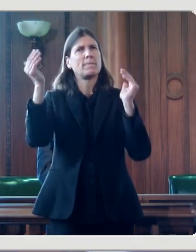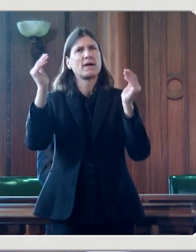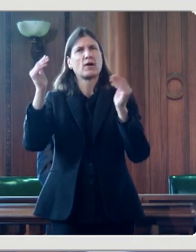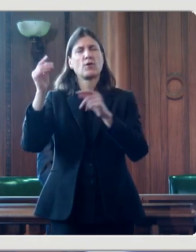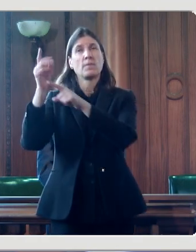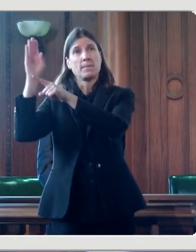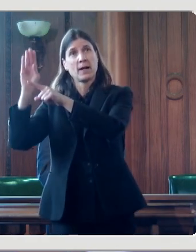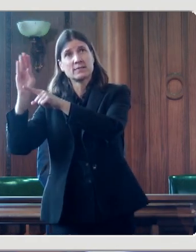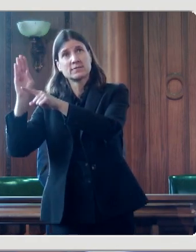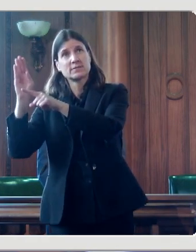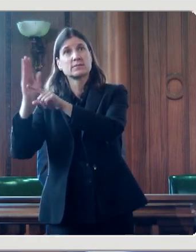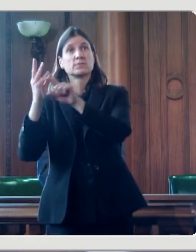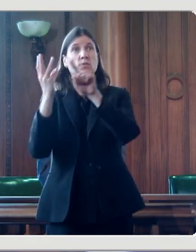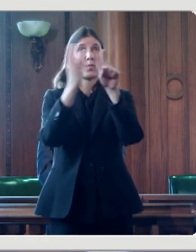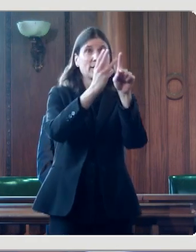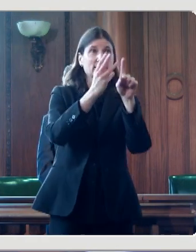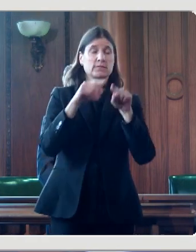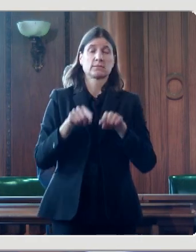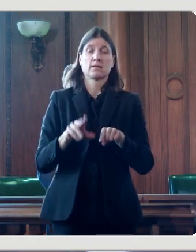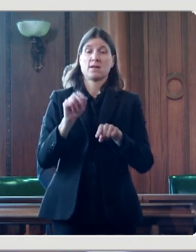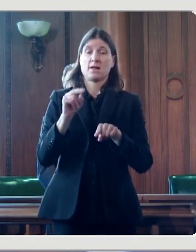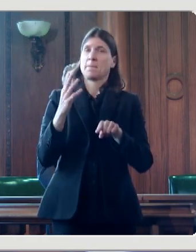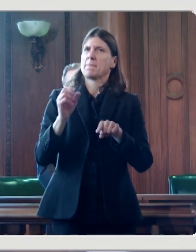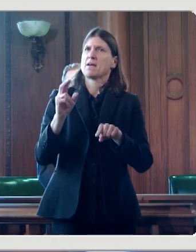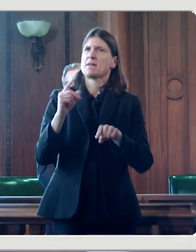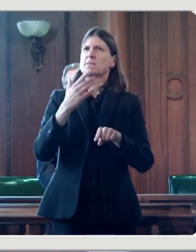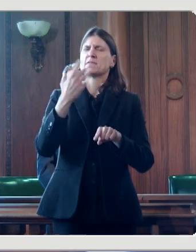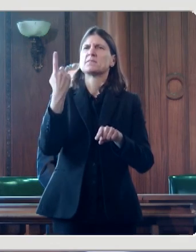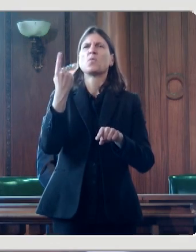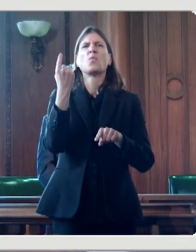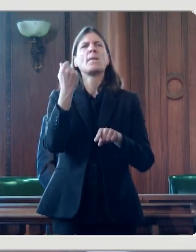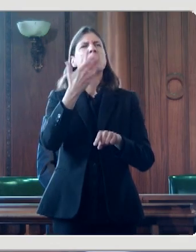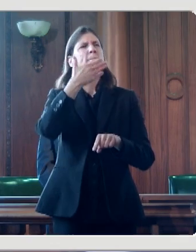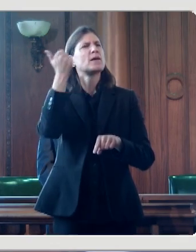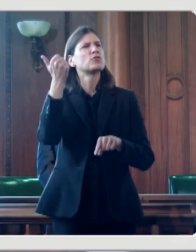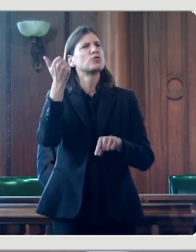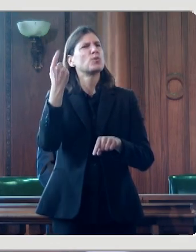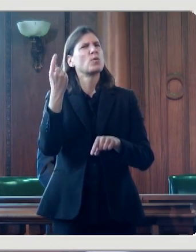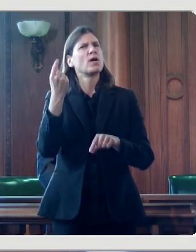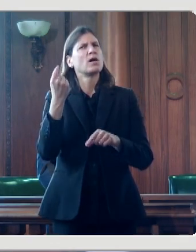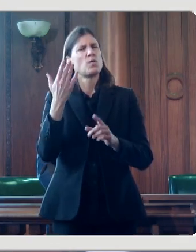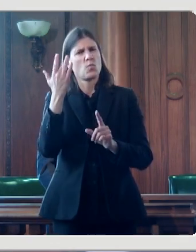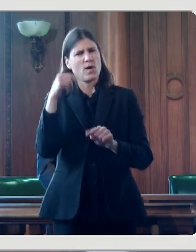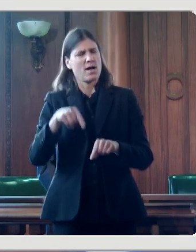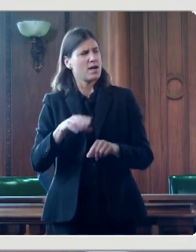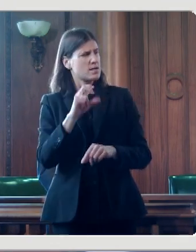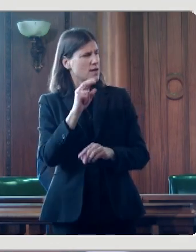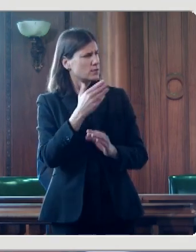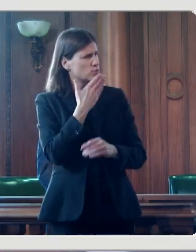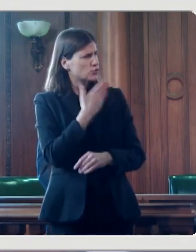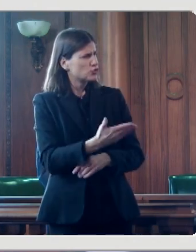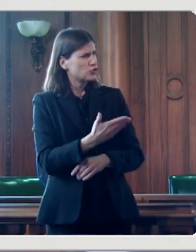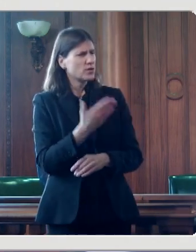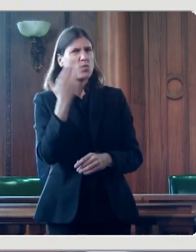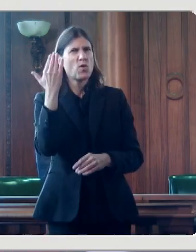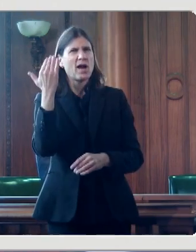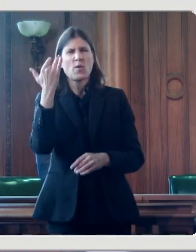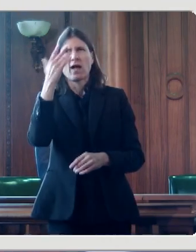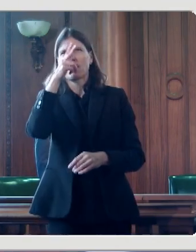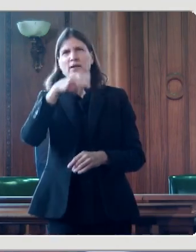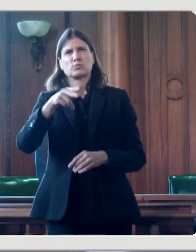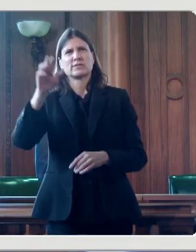need to be doing in terms of why they seem to be a little bit more stable, a little bit better off than Massachusetts has been. I can